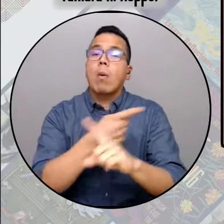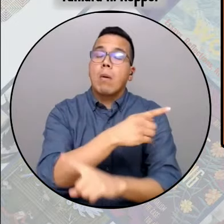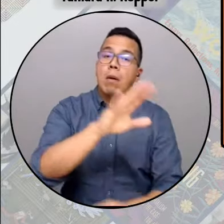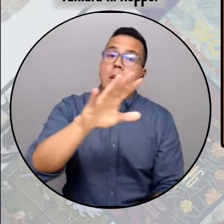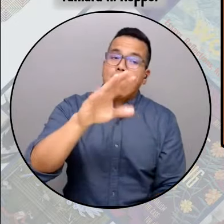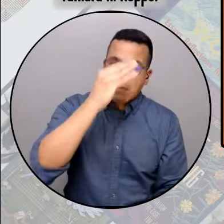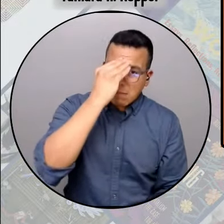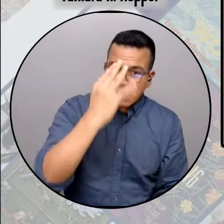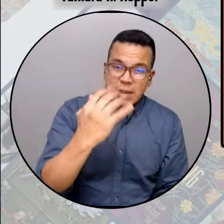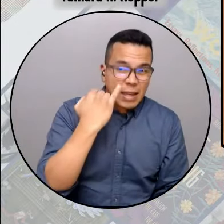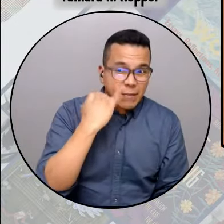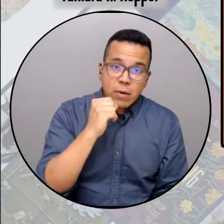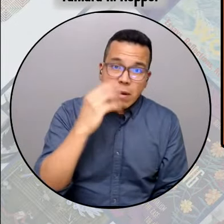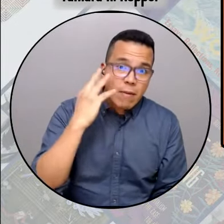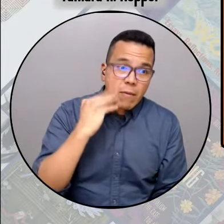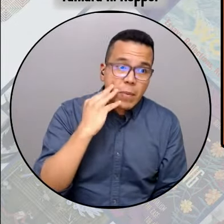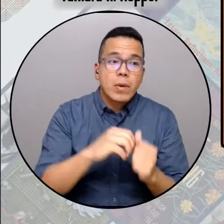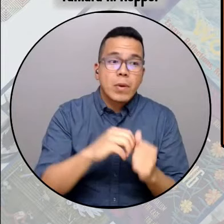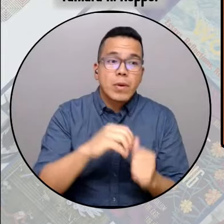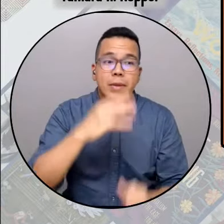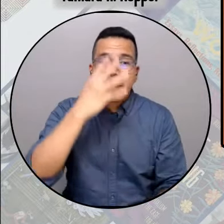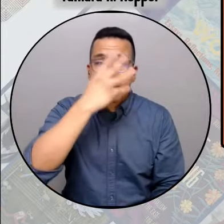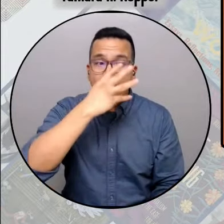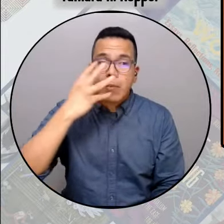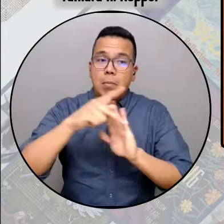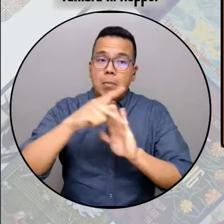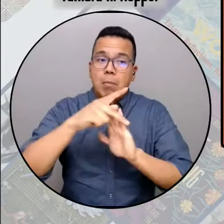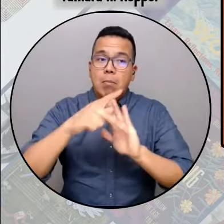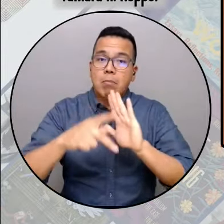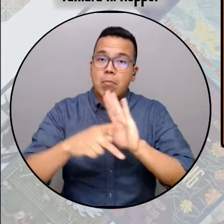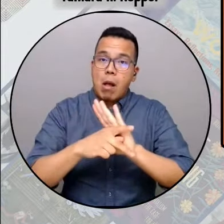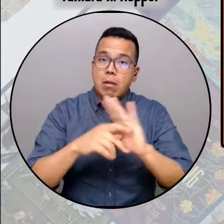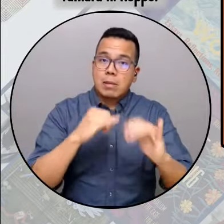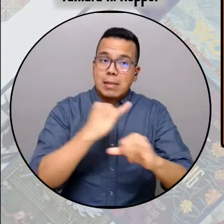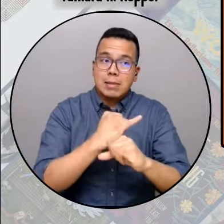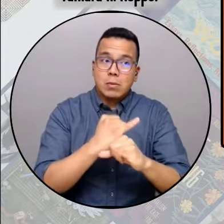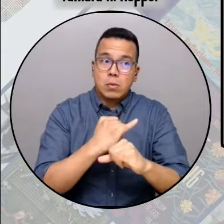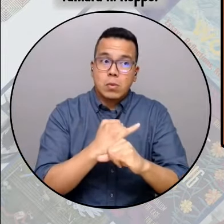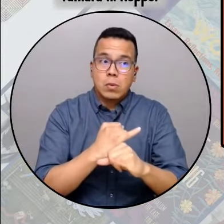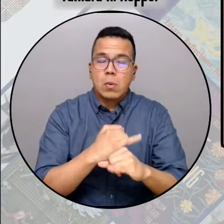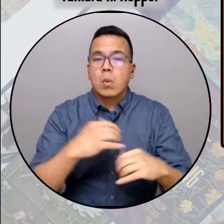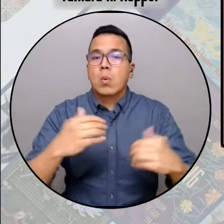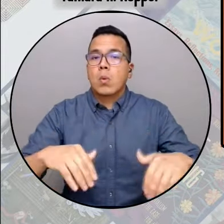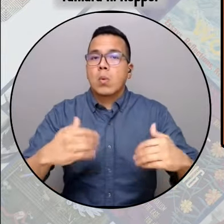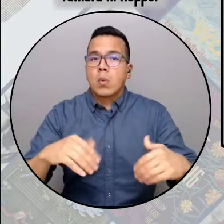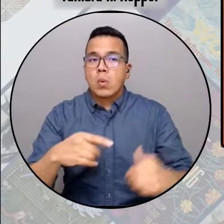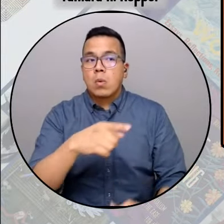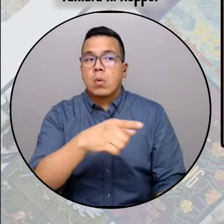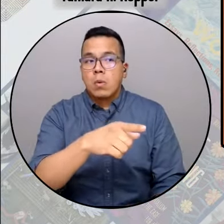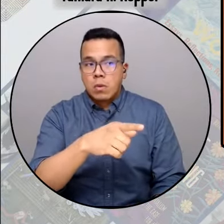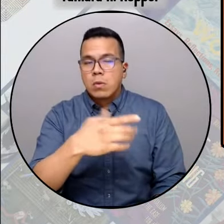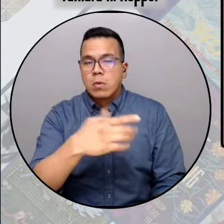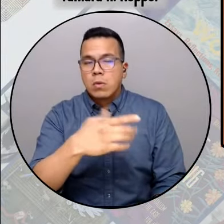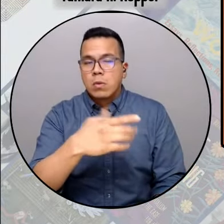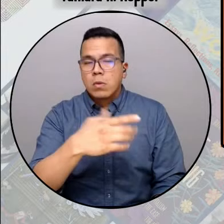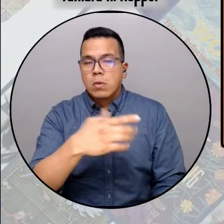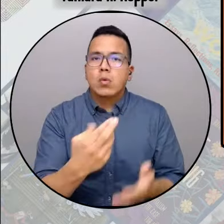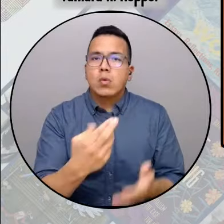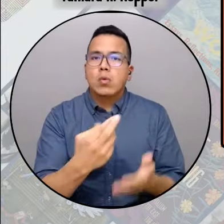Migration Policy Institute, I think it's a very useful resource for a lot of really important kind of